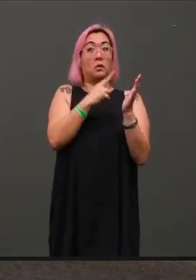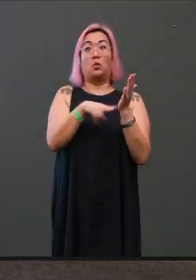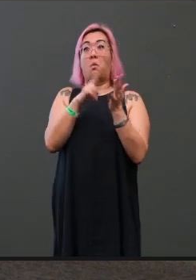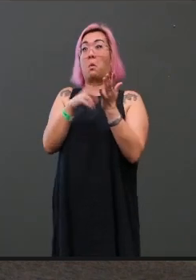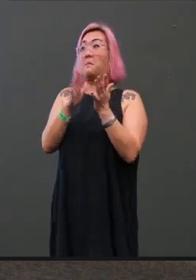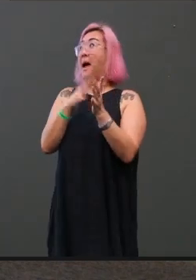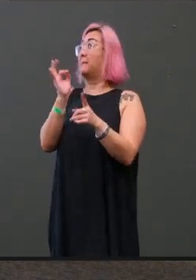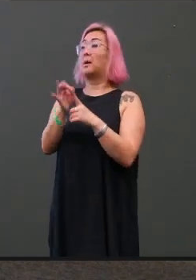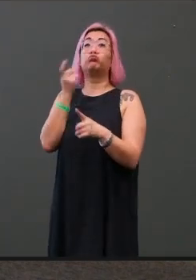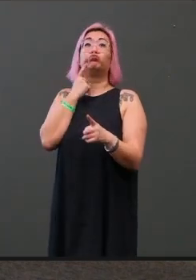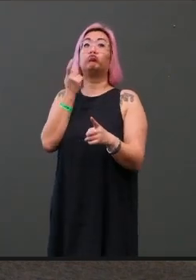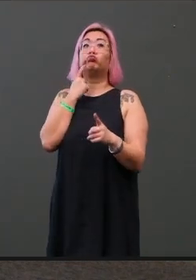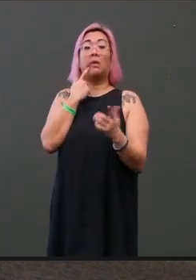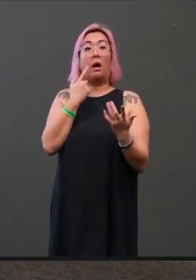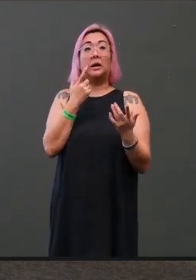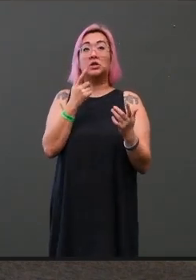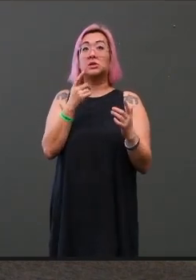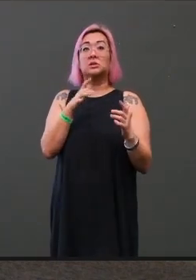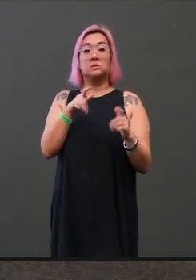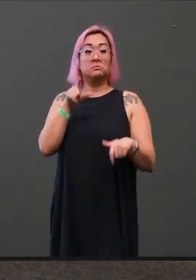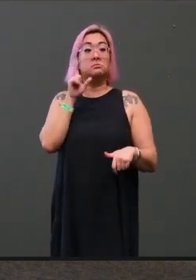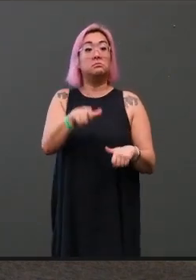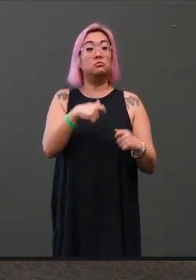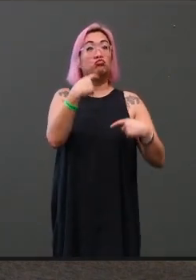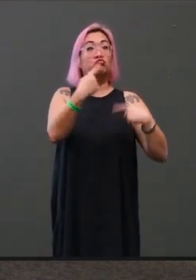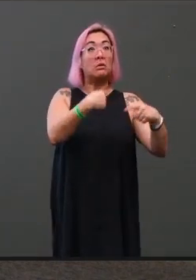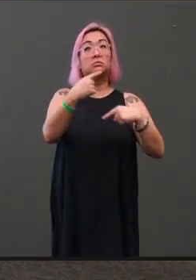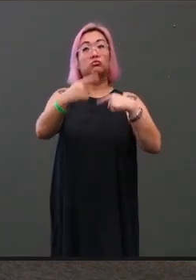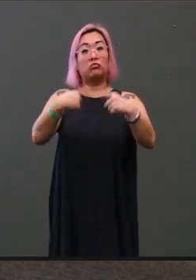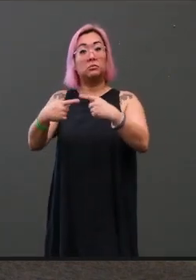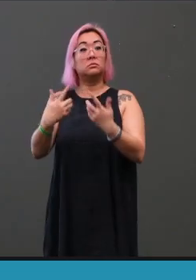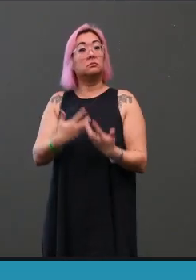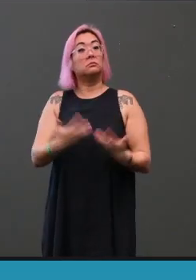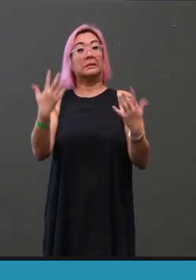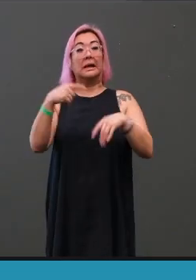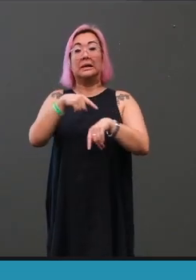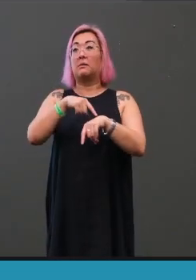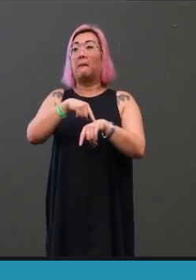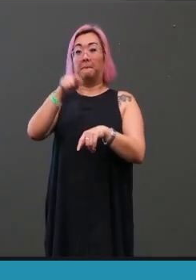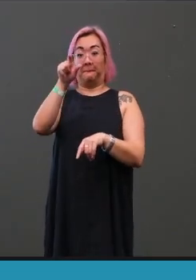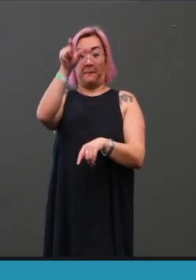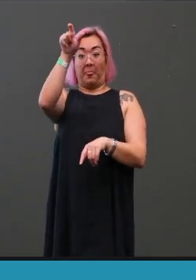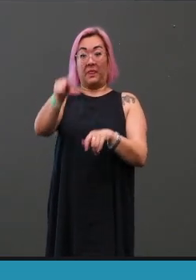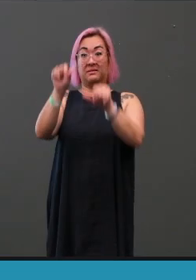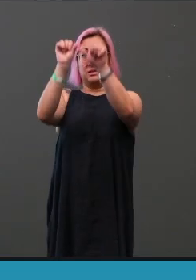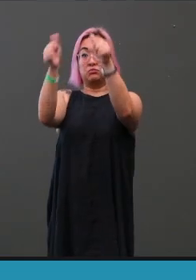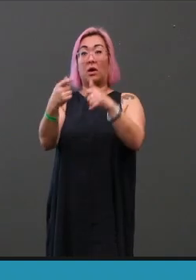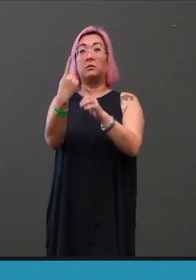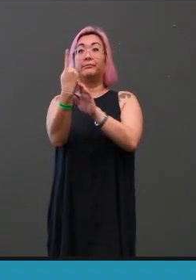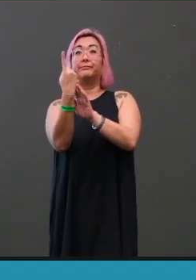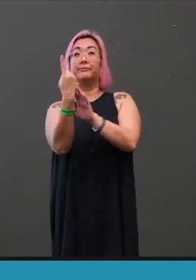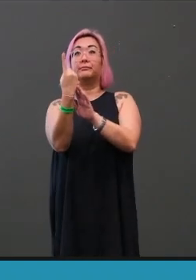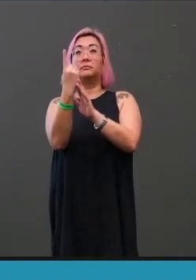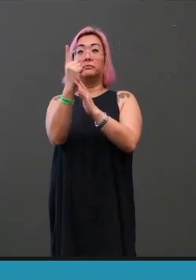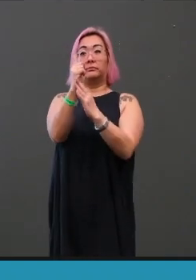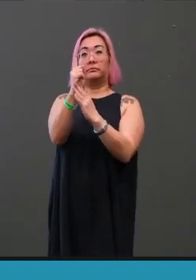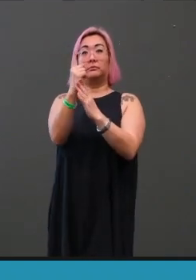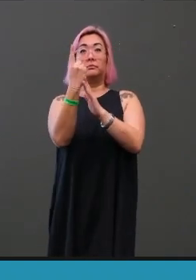script again anytime I change the assets themselves, and I get new normal maps for the new character